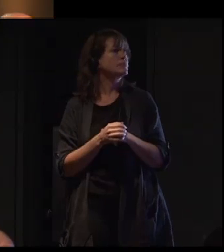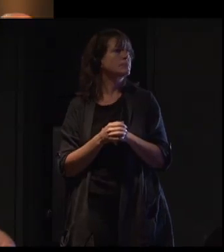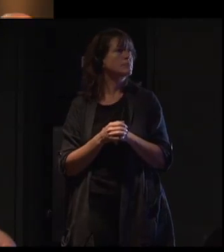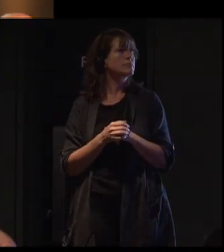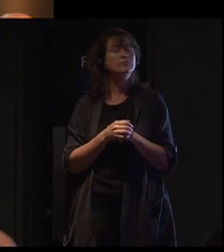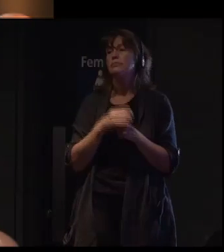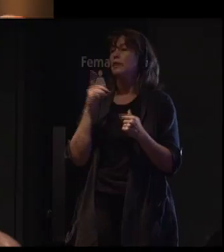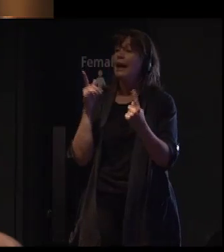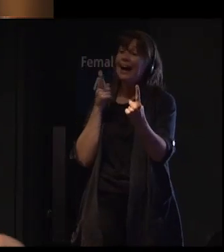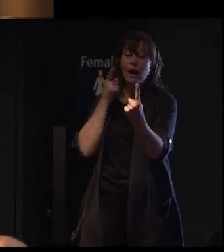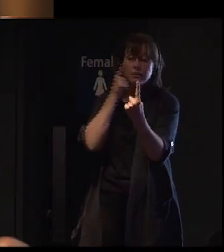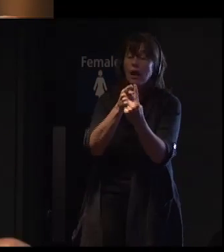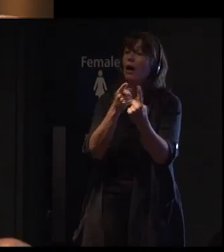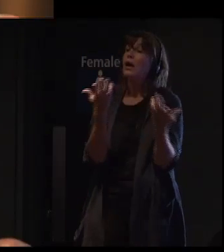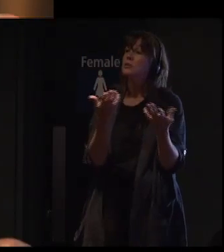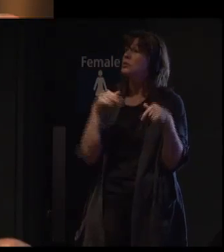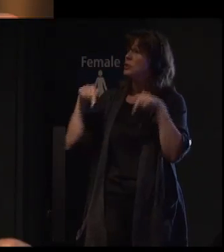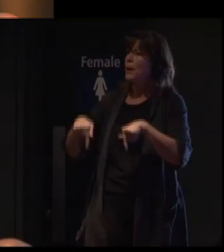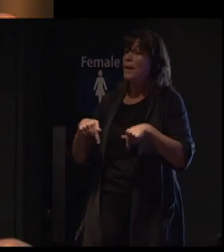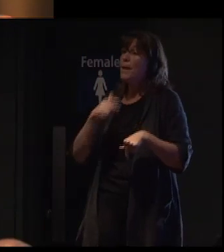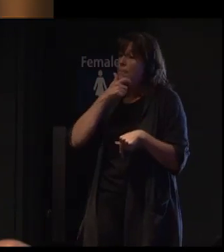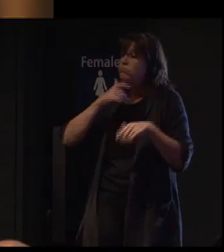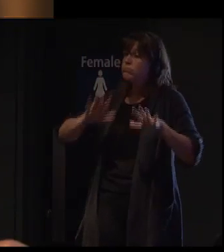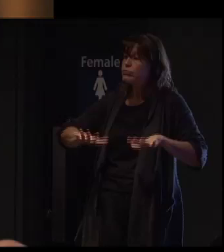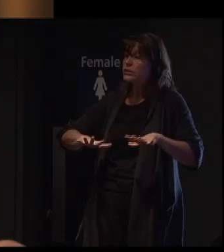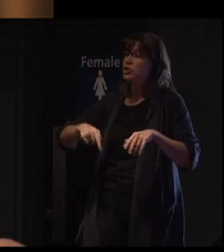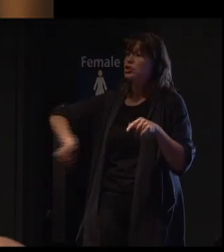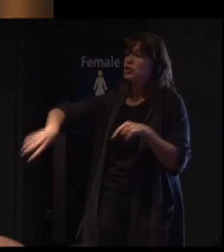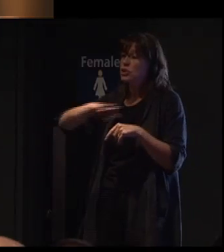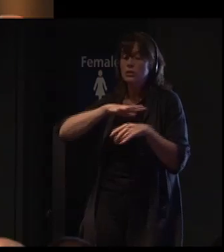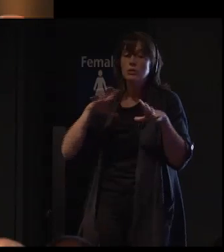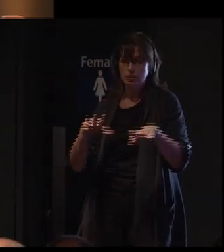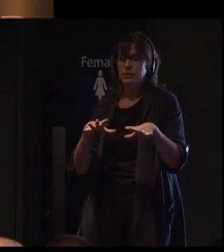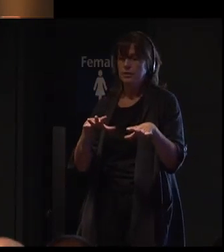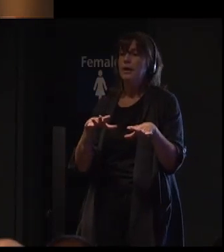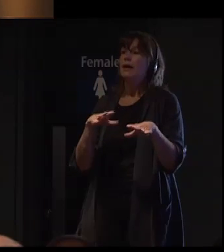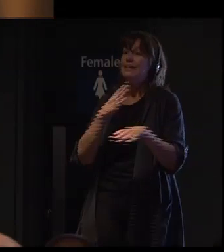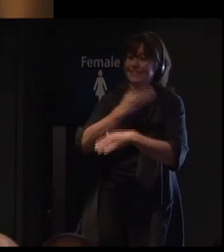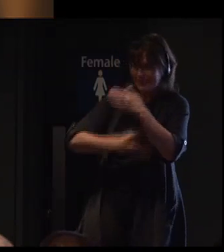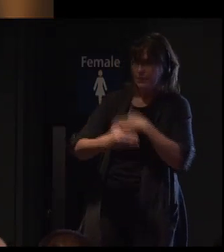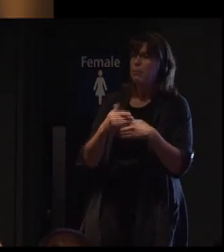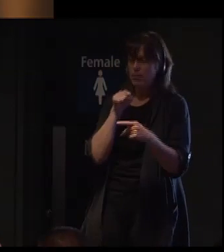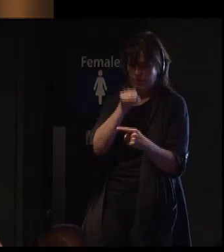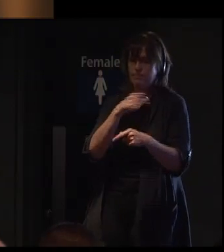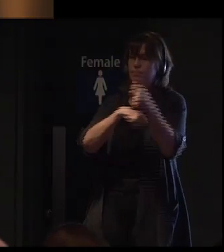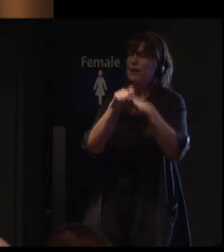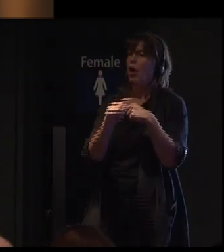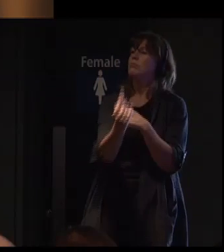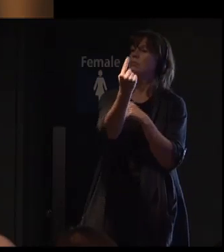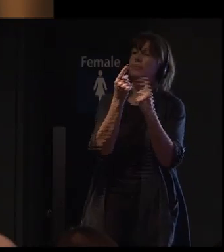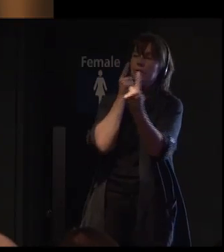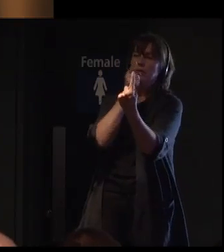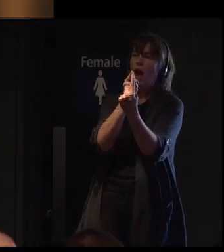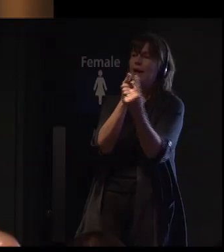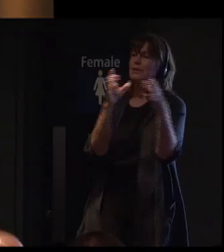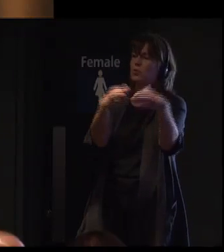I think it's not more than good business practice to also include disabled fan groups as a key target group. And last but not least, I think it's